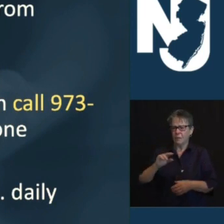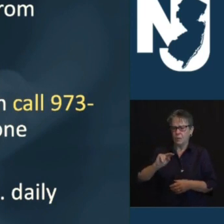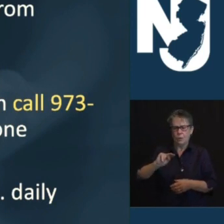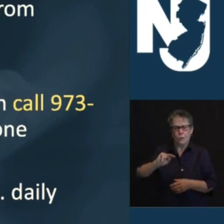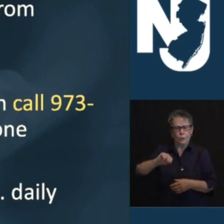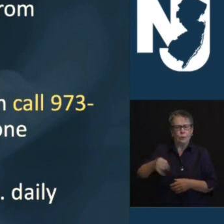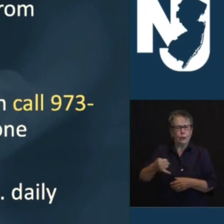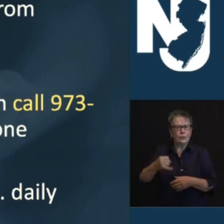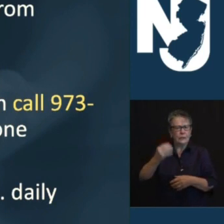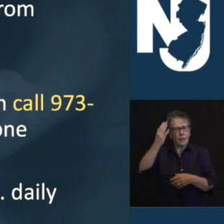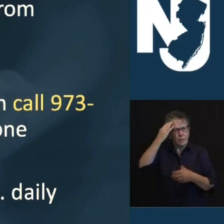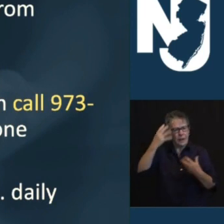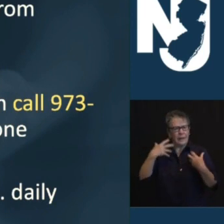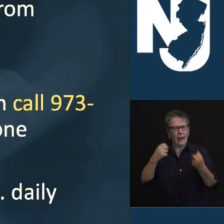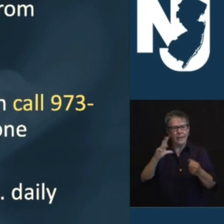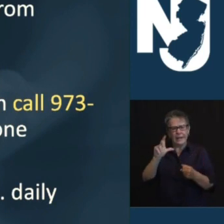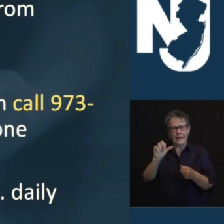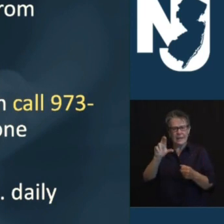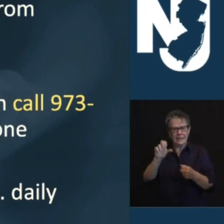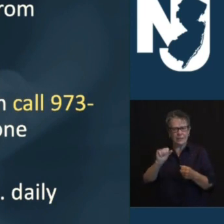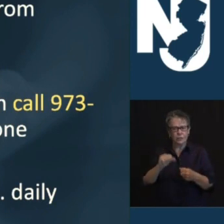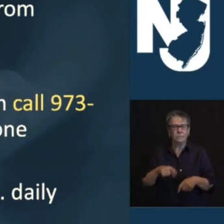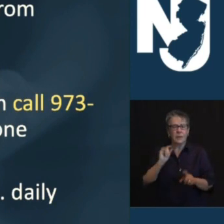and please make note of this,